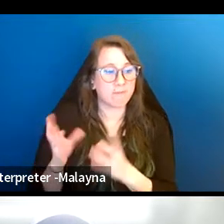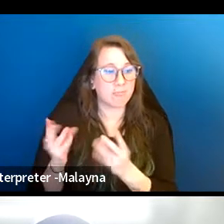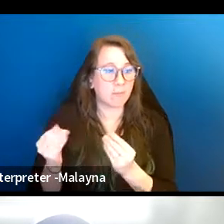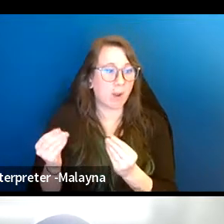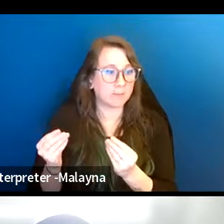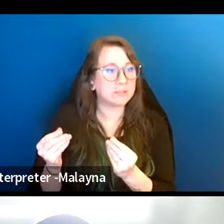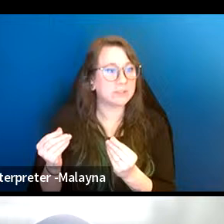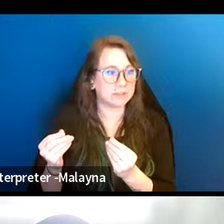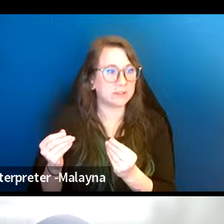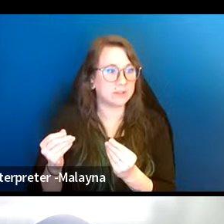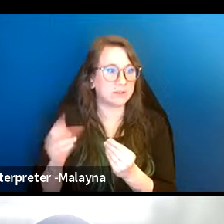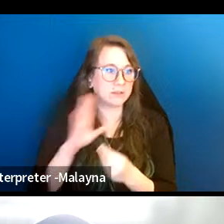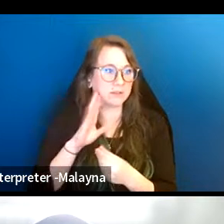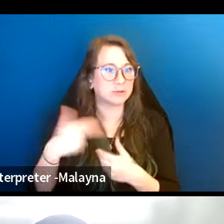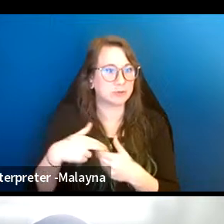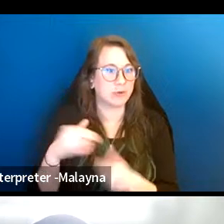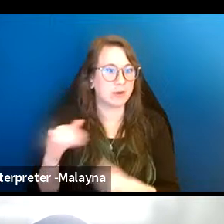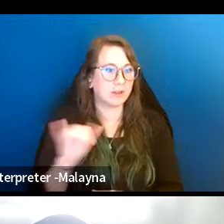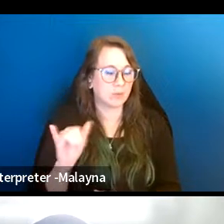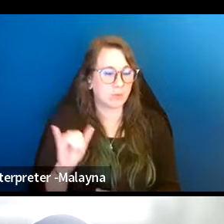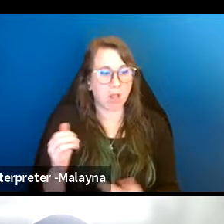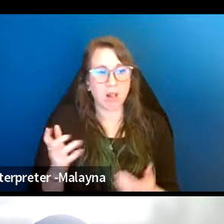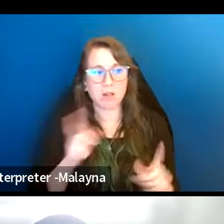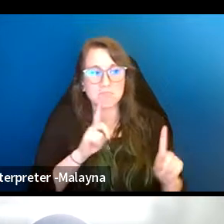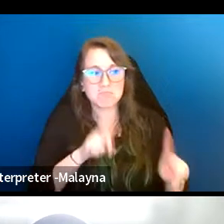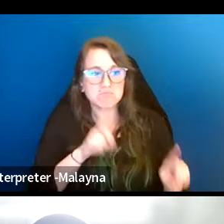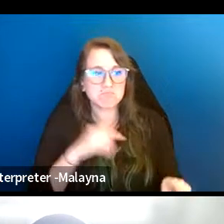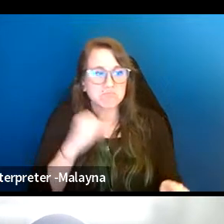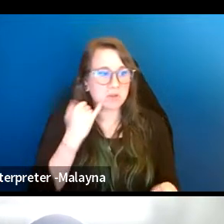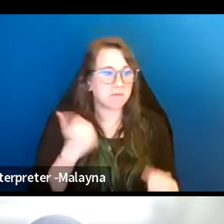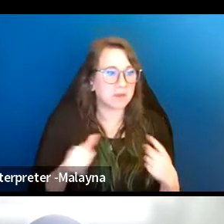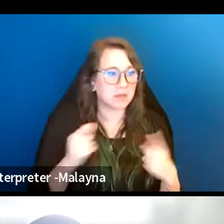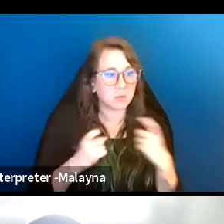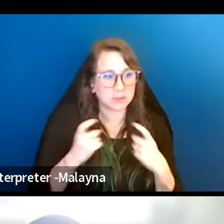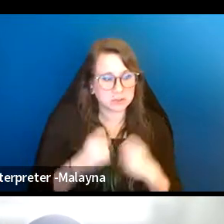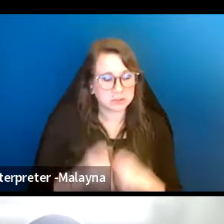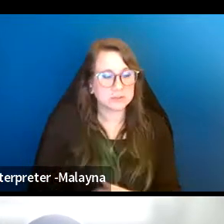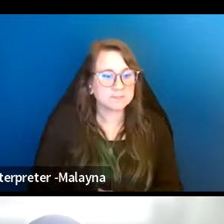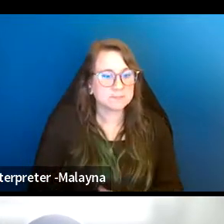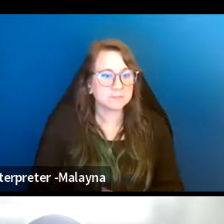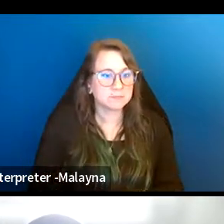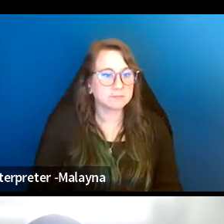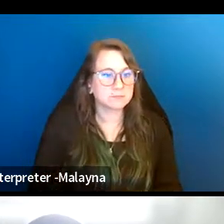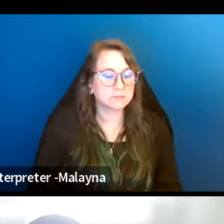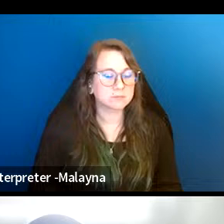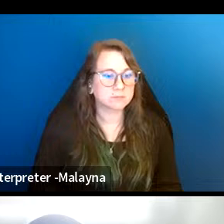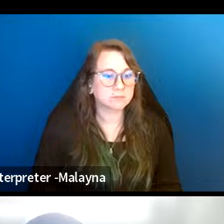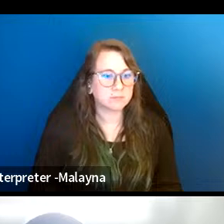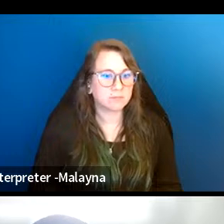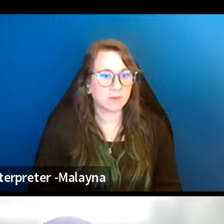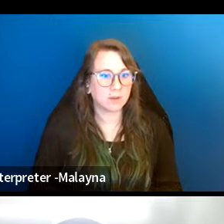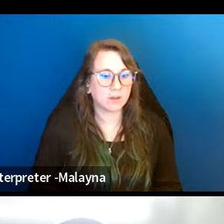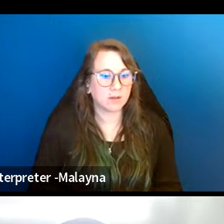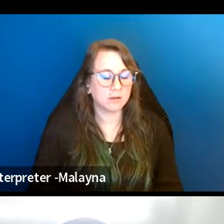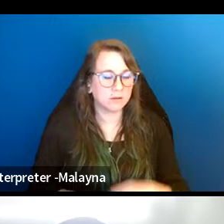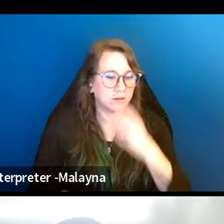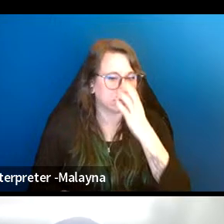ownership entity, and he's here to answer any questions as well. I want to note that we did